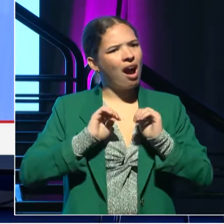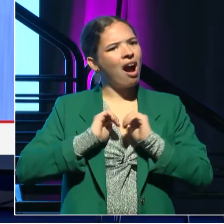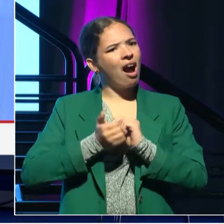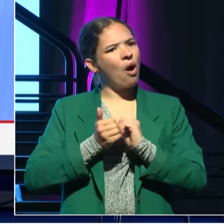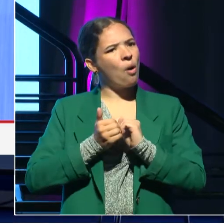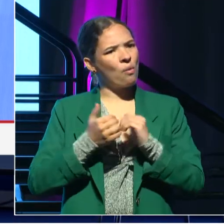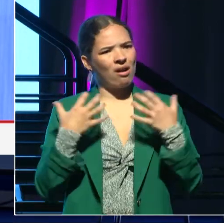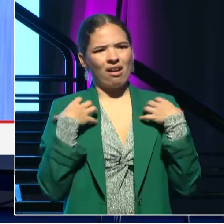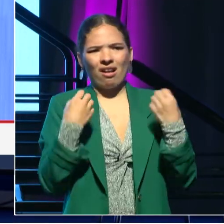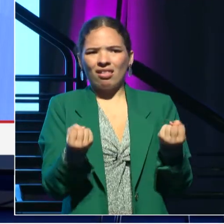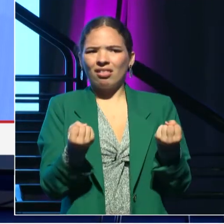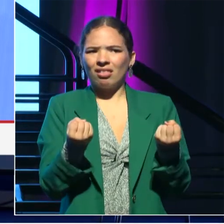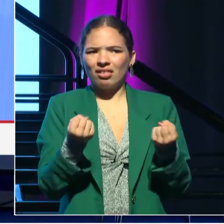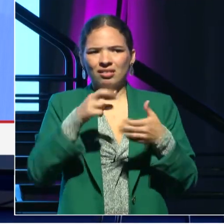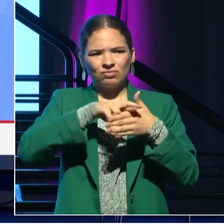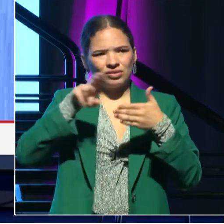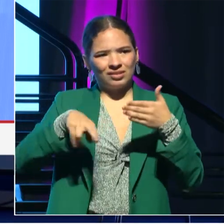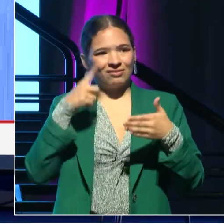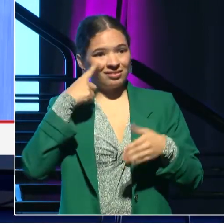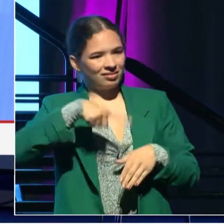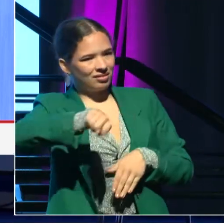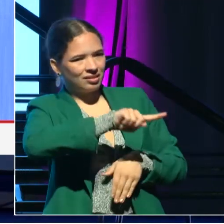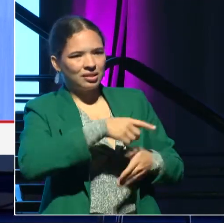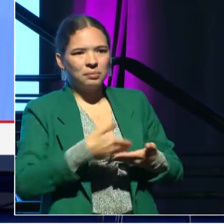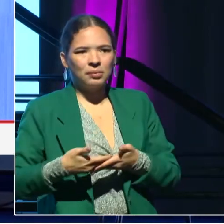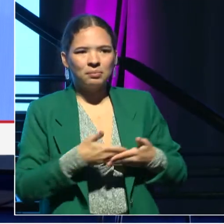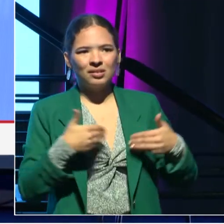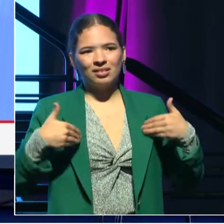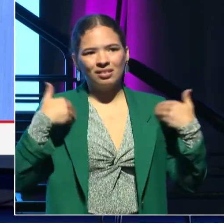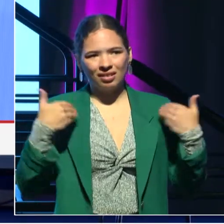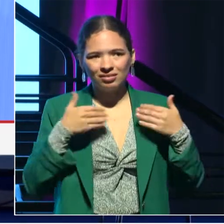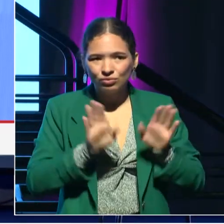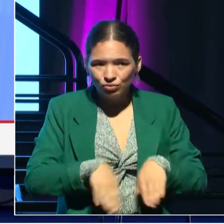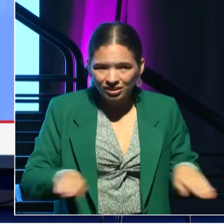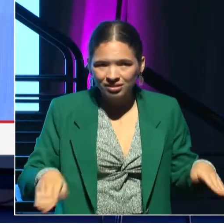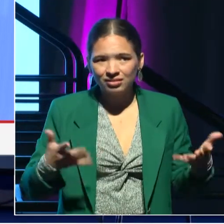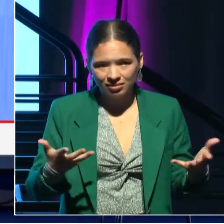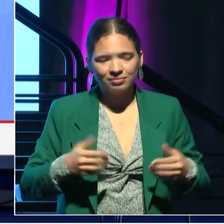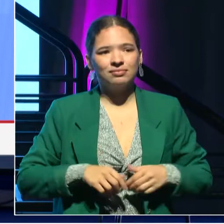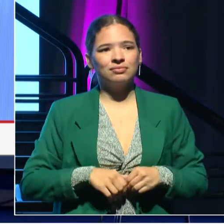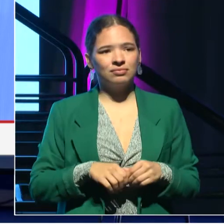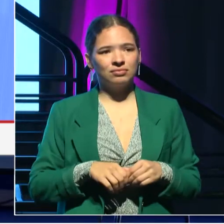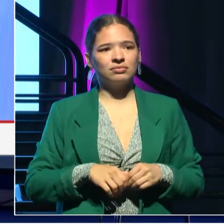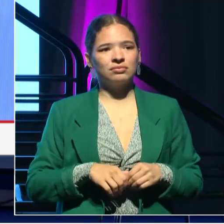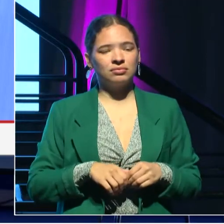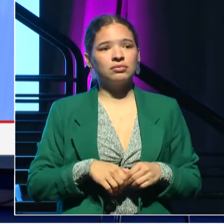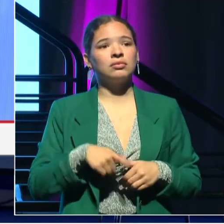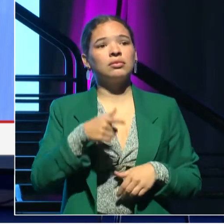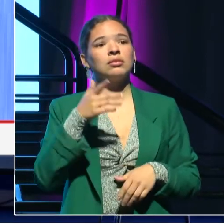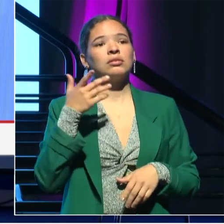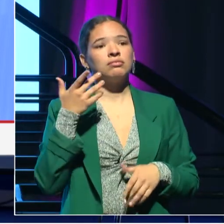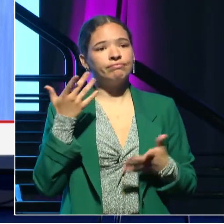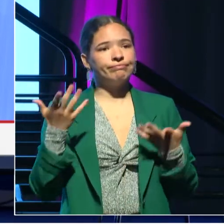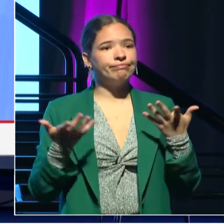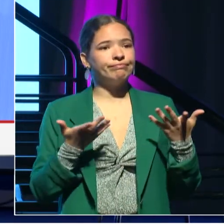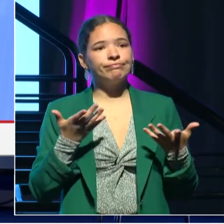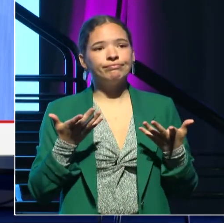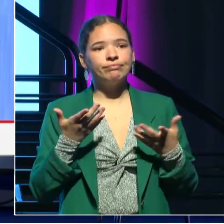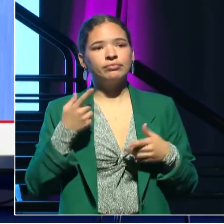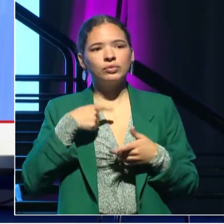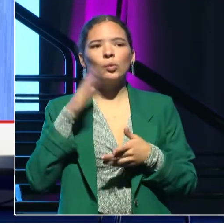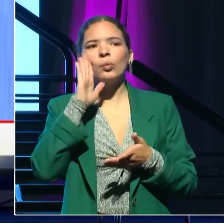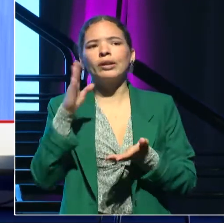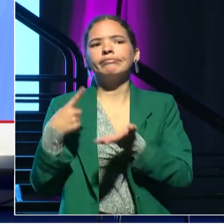our babies and our young people. And you will hear us talking about all kinds of ways, some